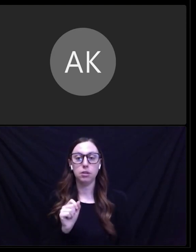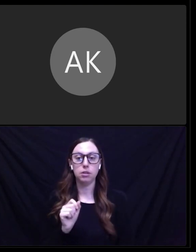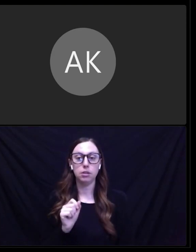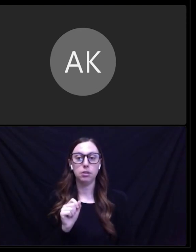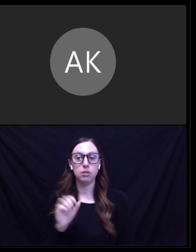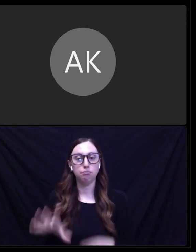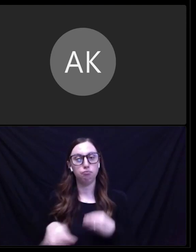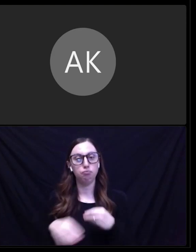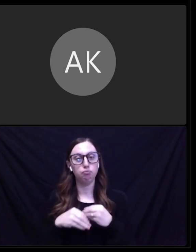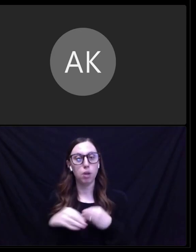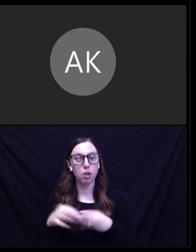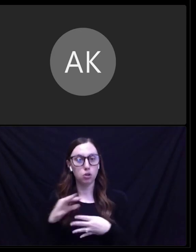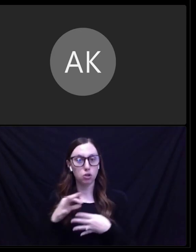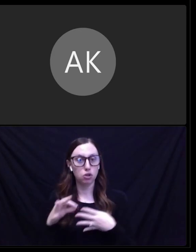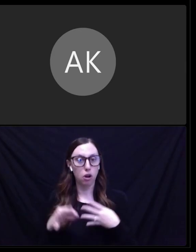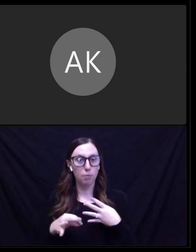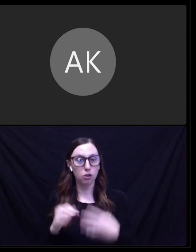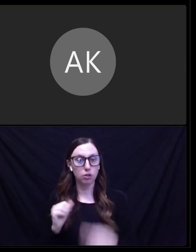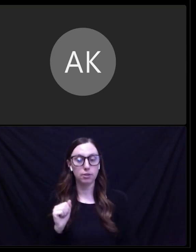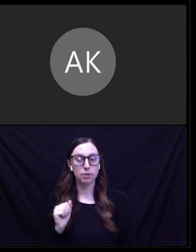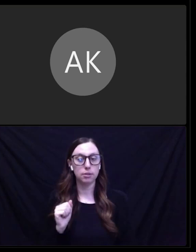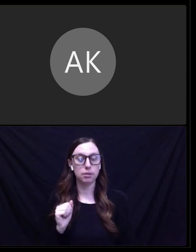additional options.